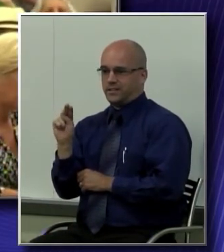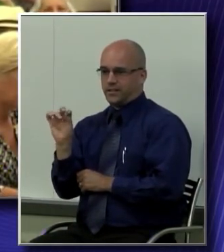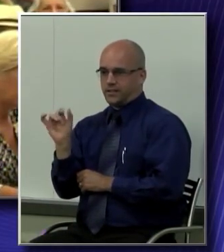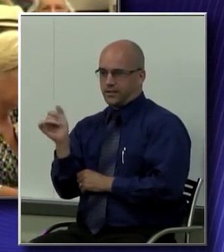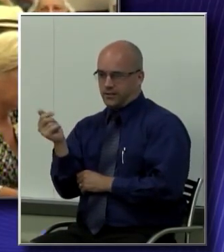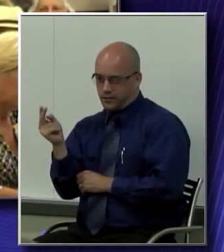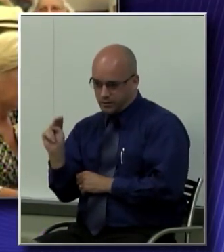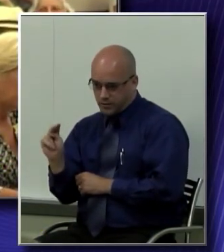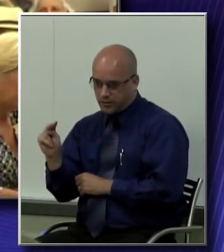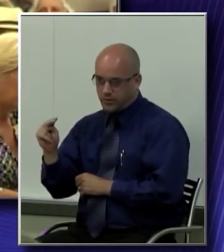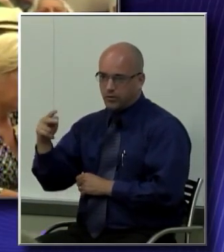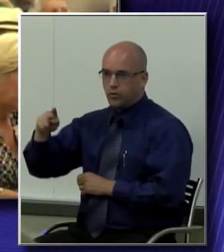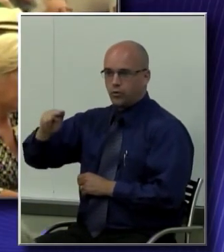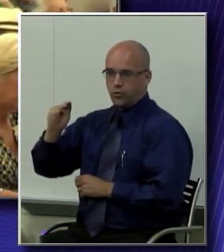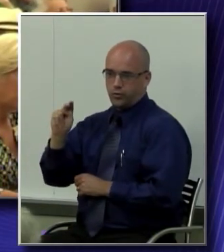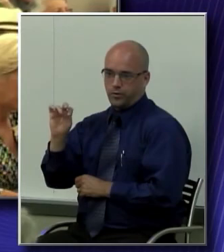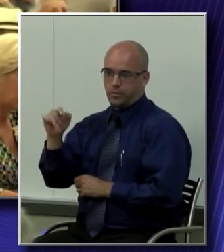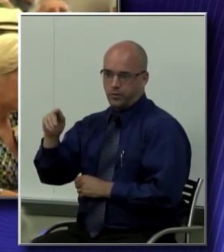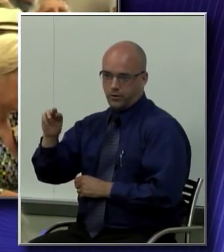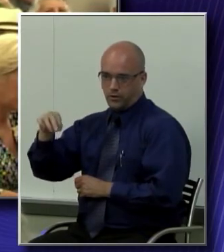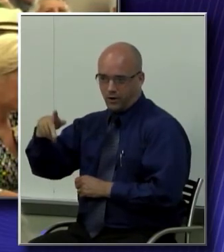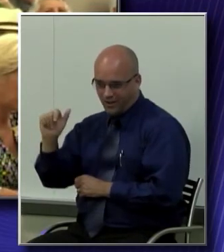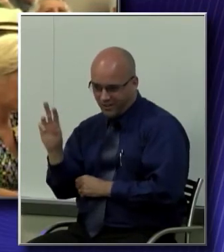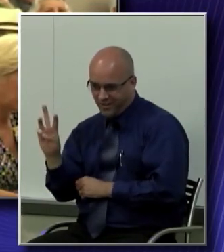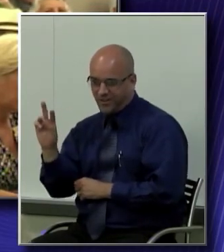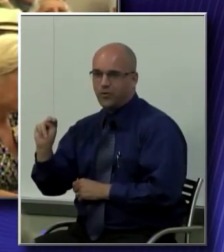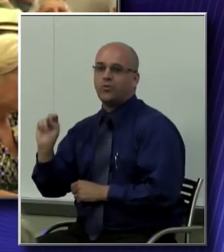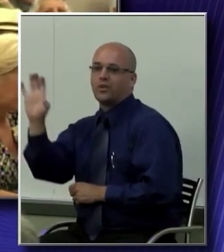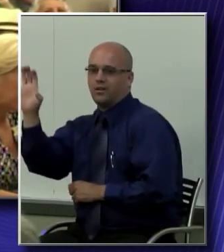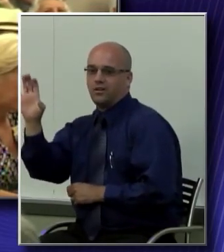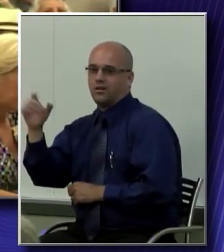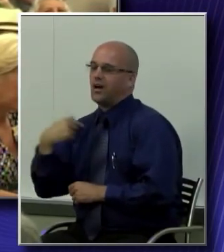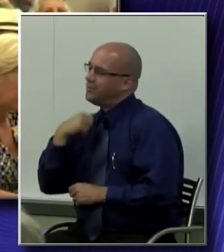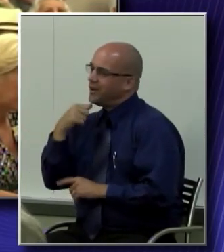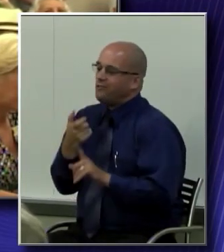I'm not a native North Carolinian. I moved here 13 years ago